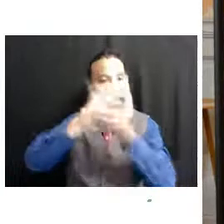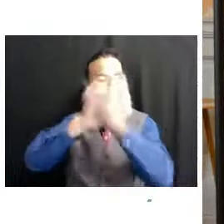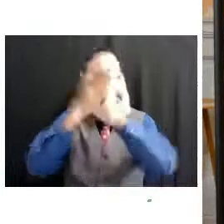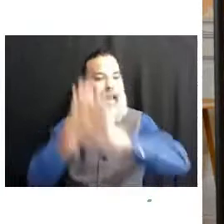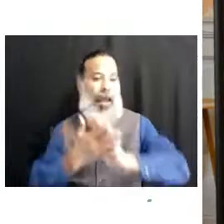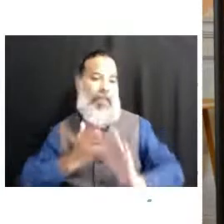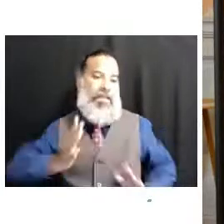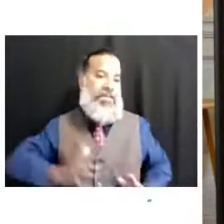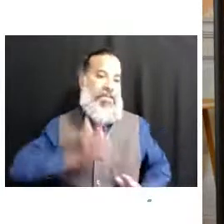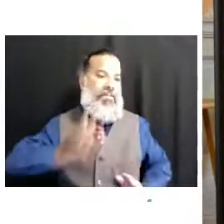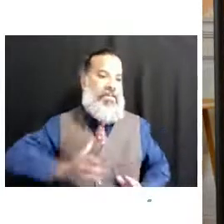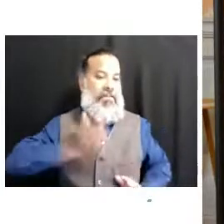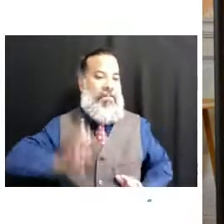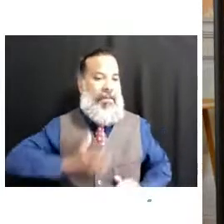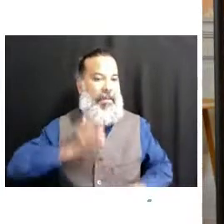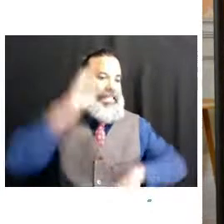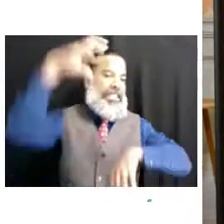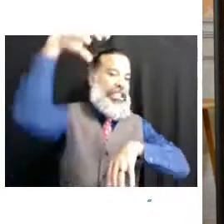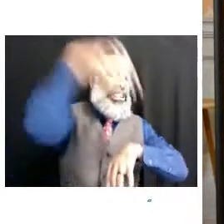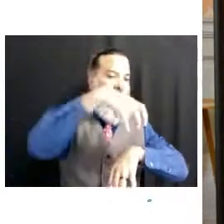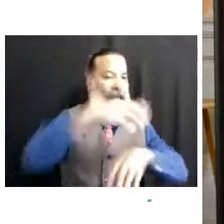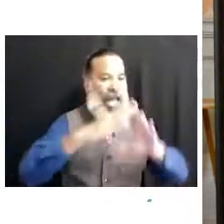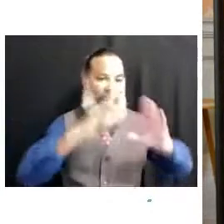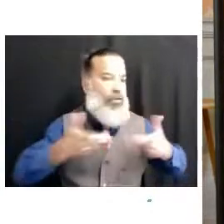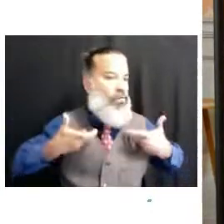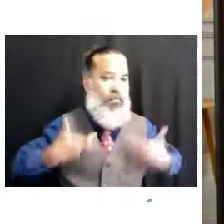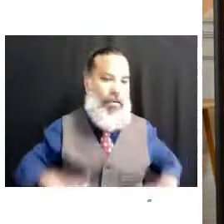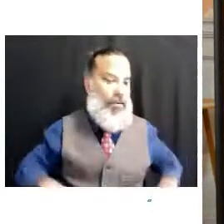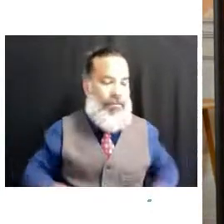living in too fancy a house.